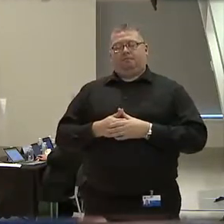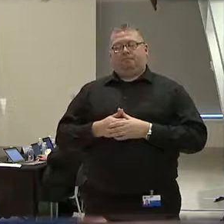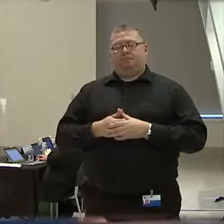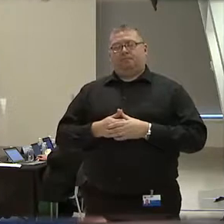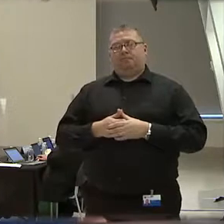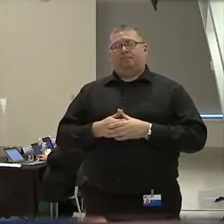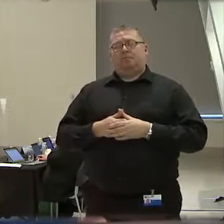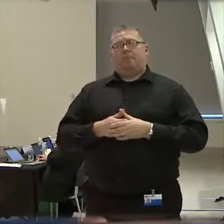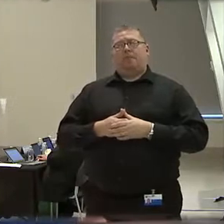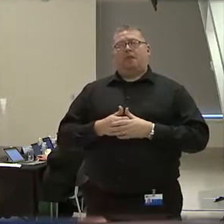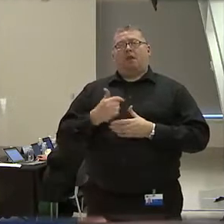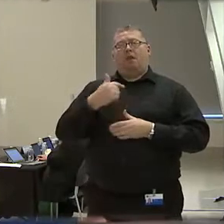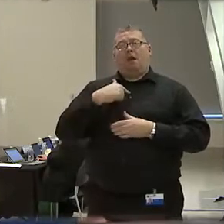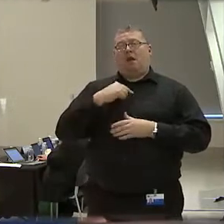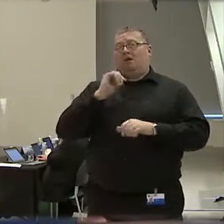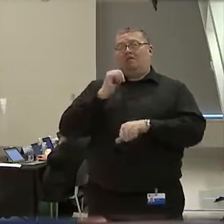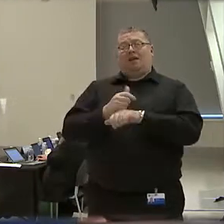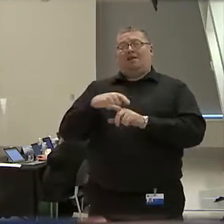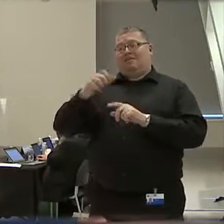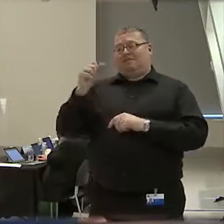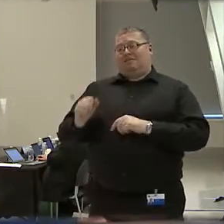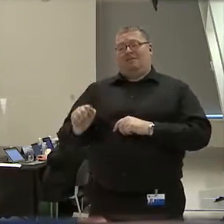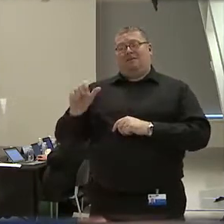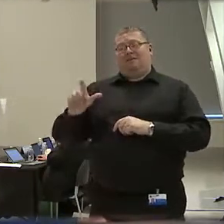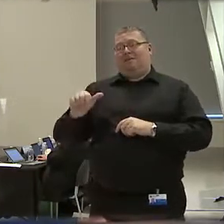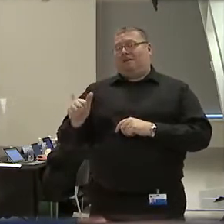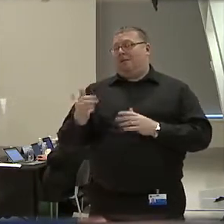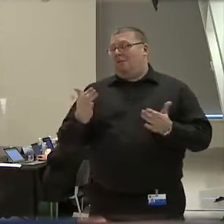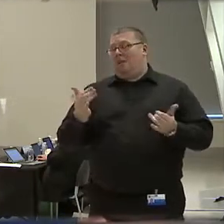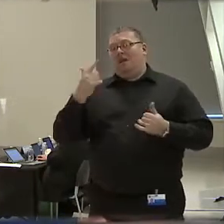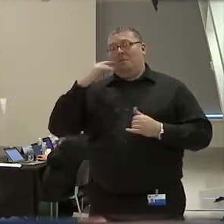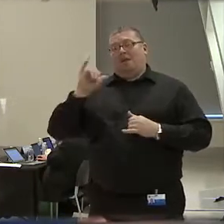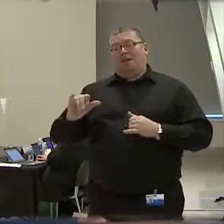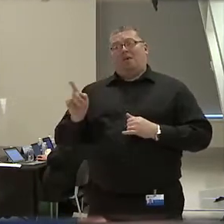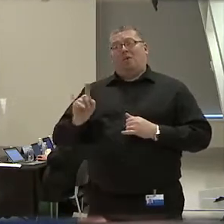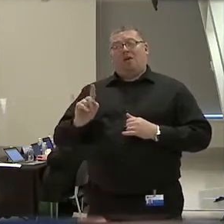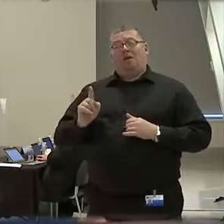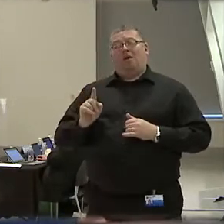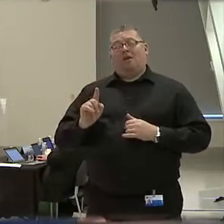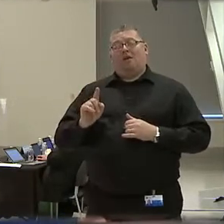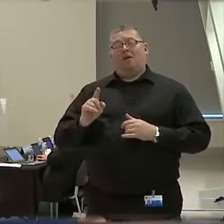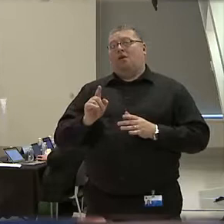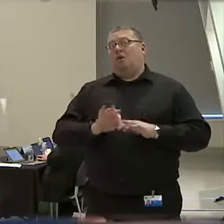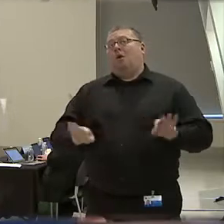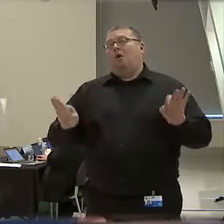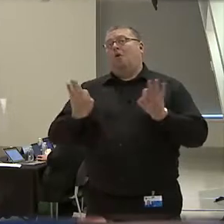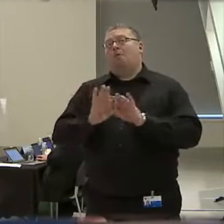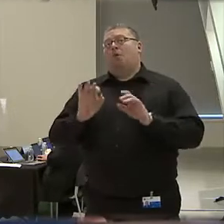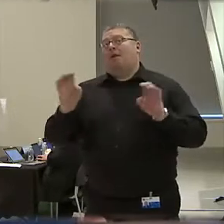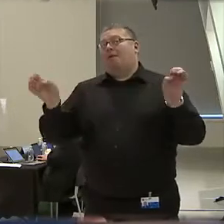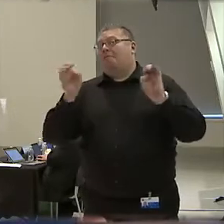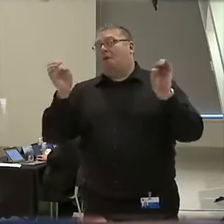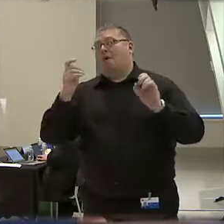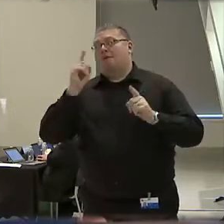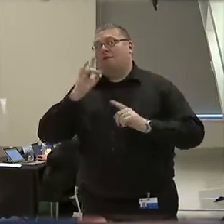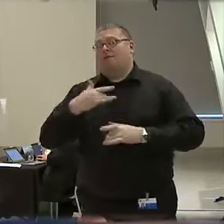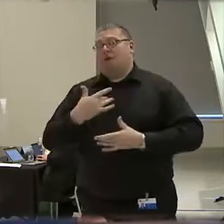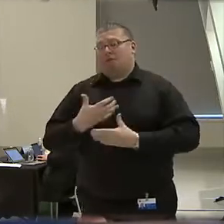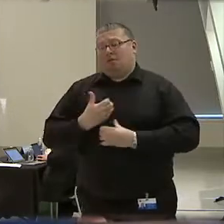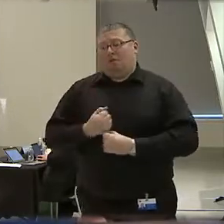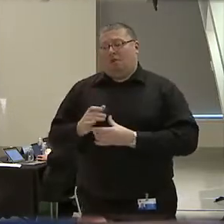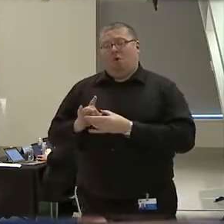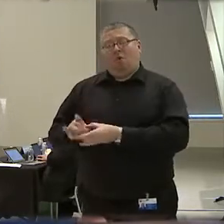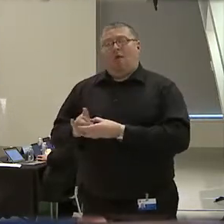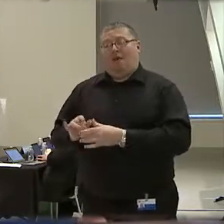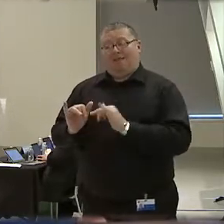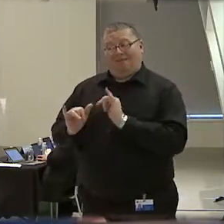I put it in South Los Angeles because that's where the crisis of confidence is. That's where